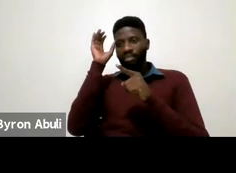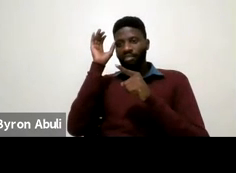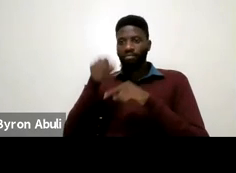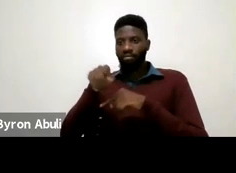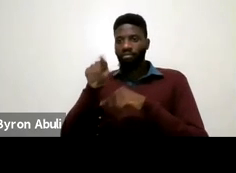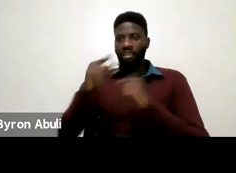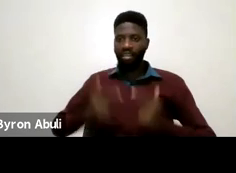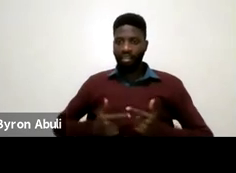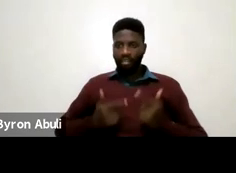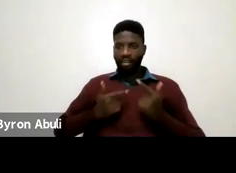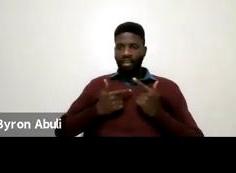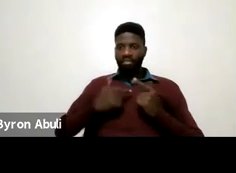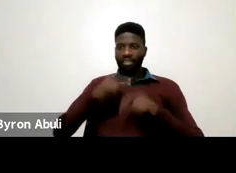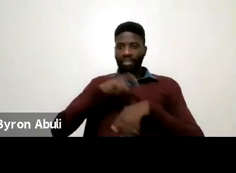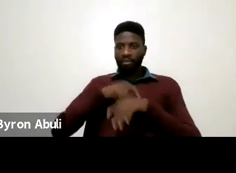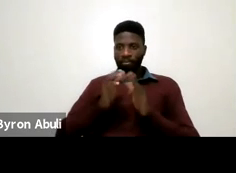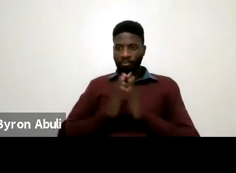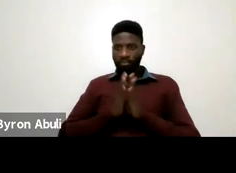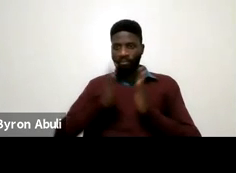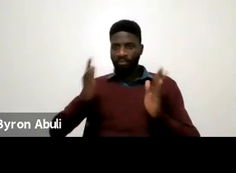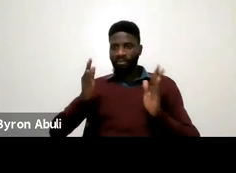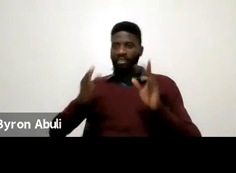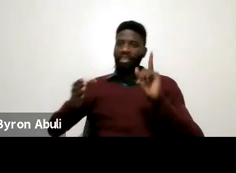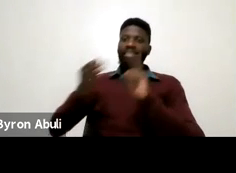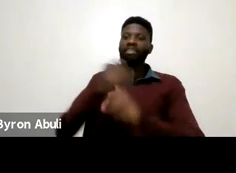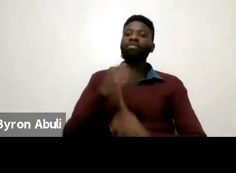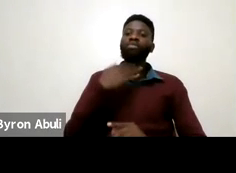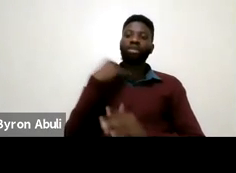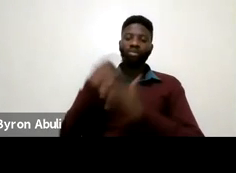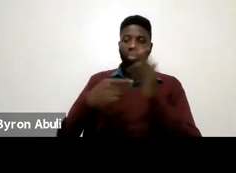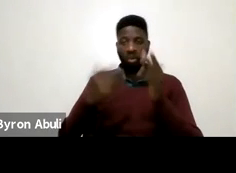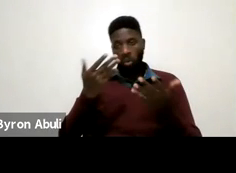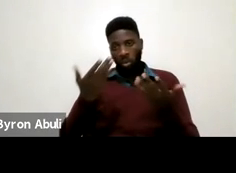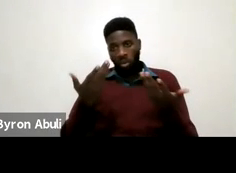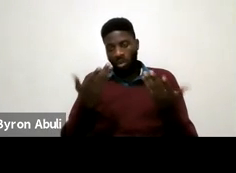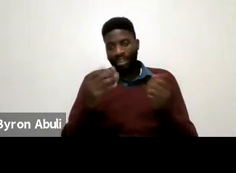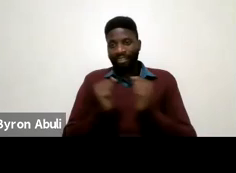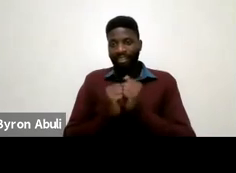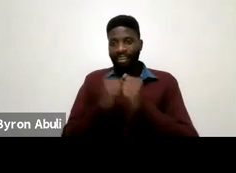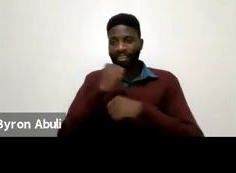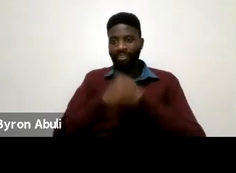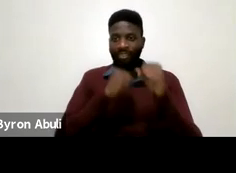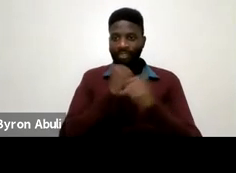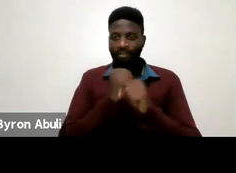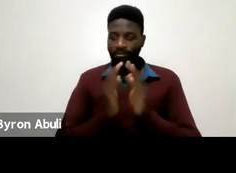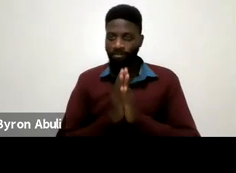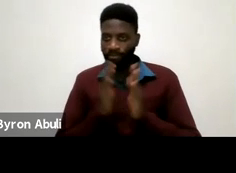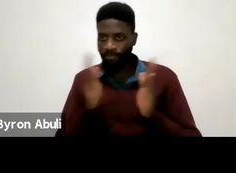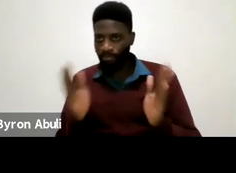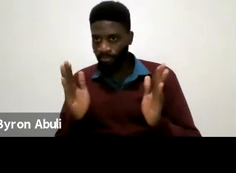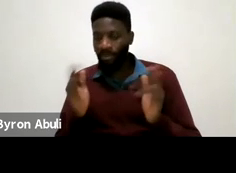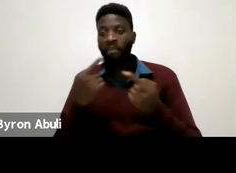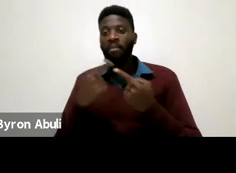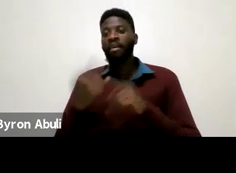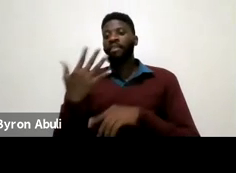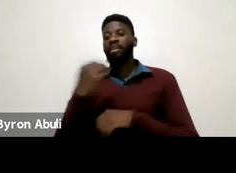lifetime. Or by a time list, say of 10 years. 10 years is such a long time, but 5 years is still good enough.